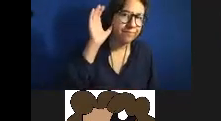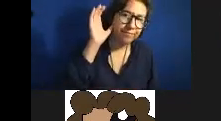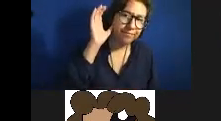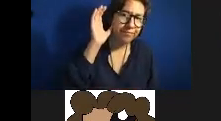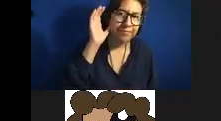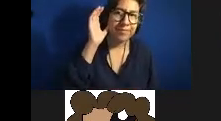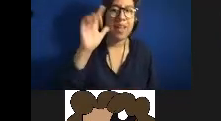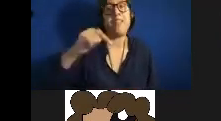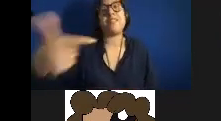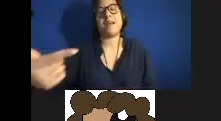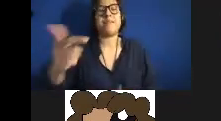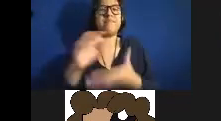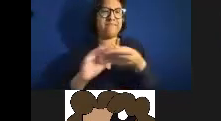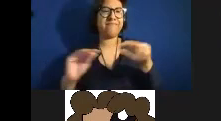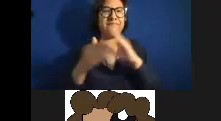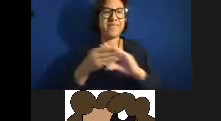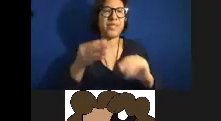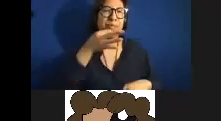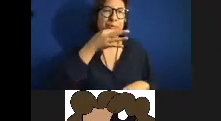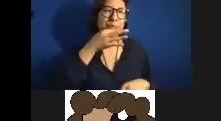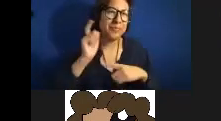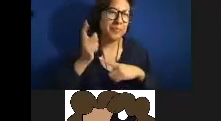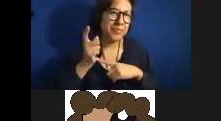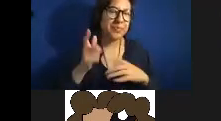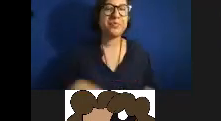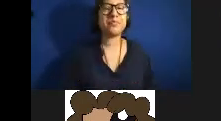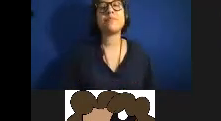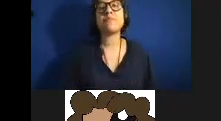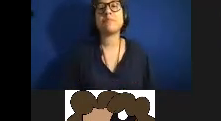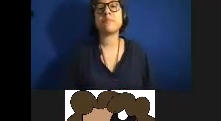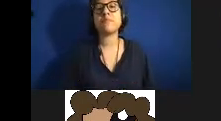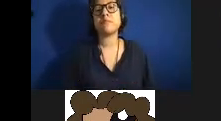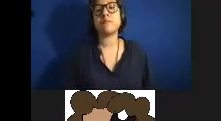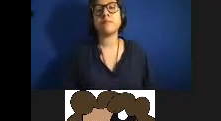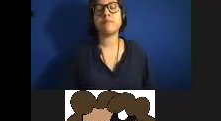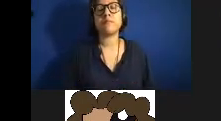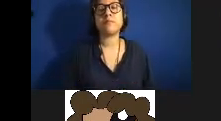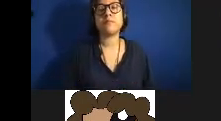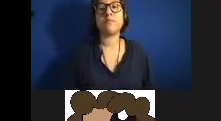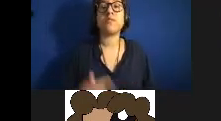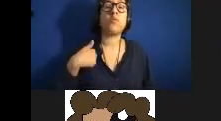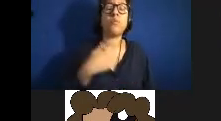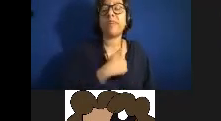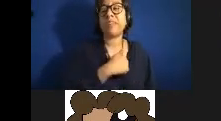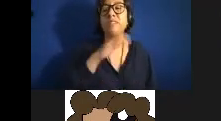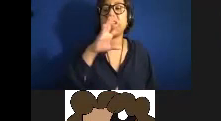or having them share them in just a second. And I want to say that for many of us who are a part of this